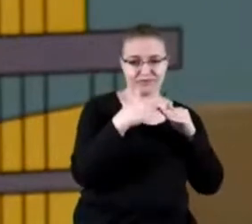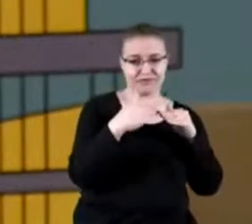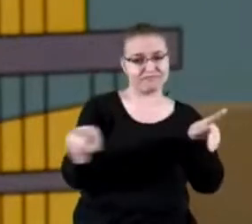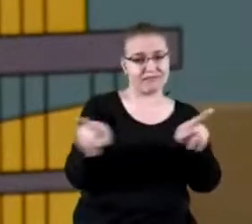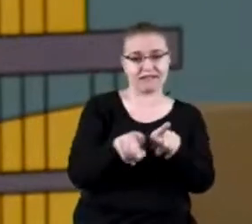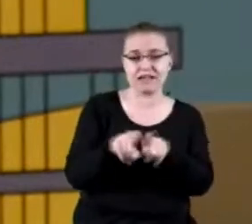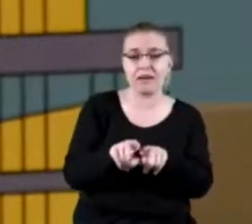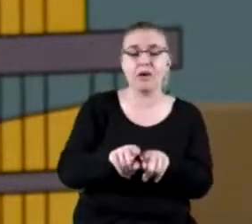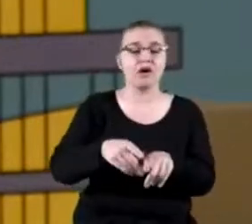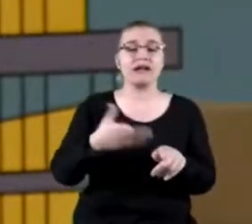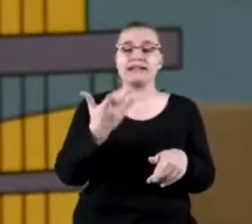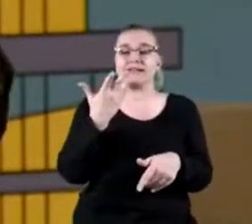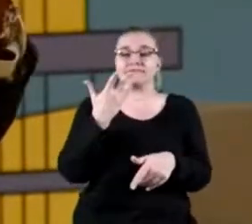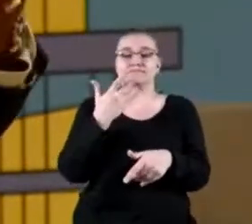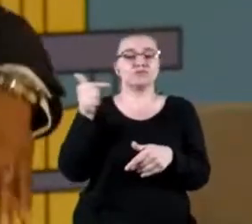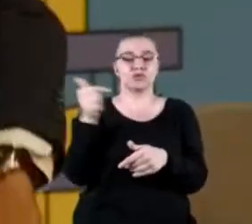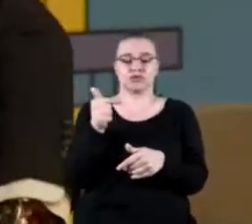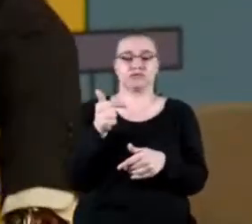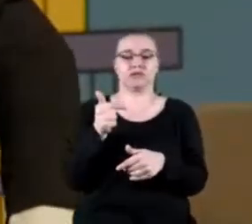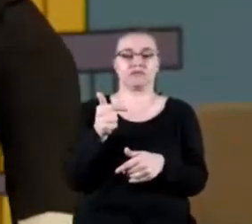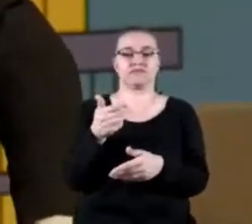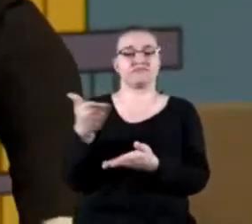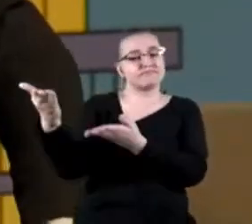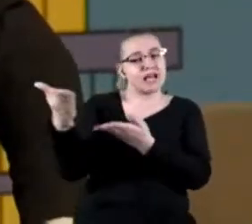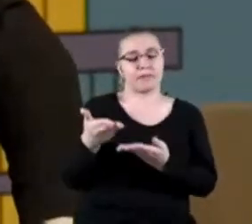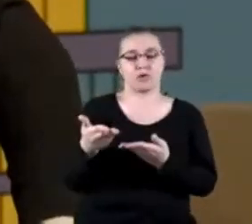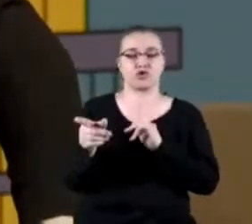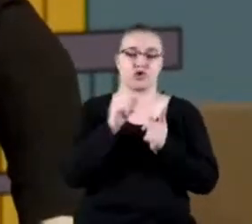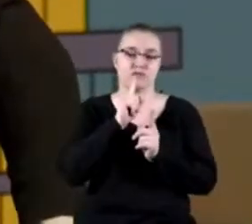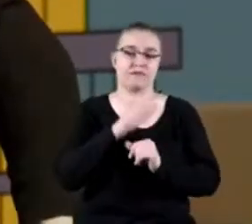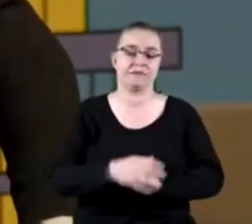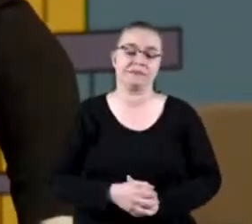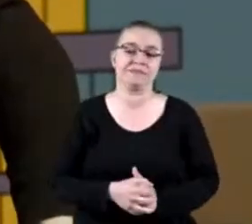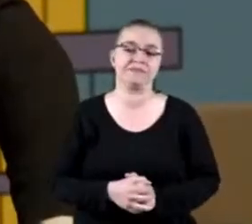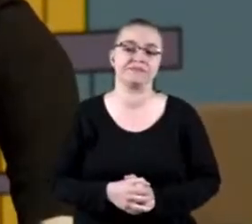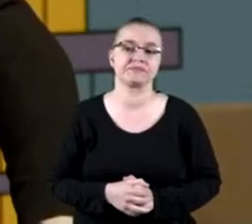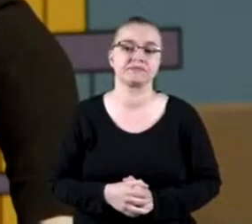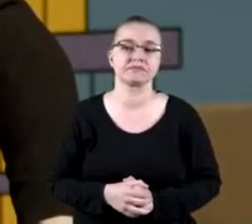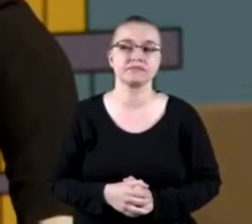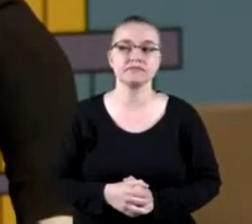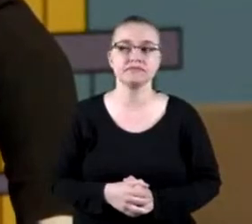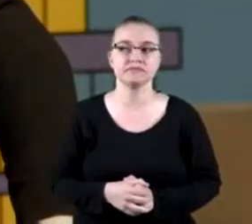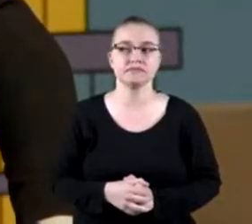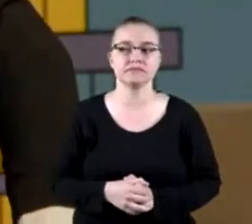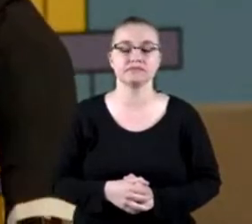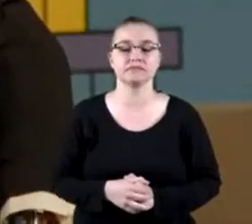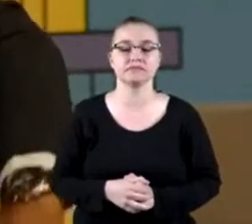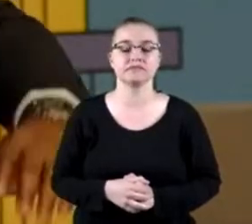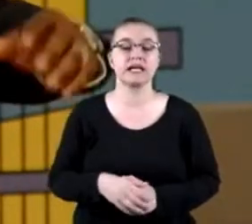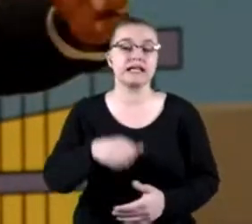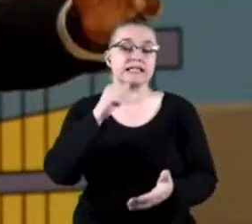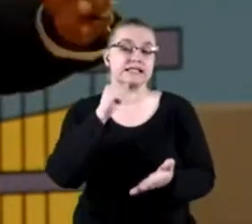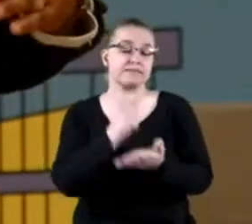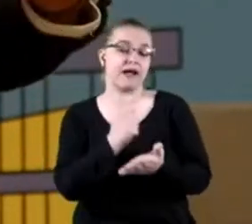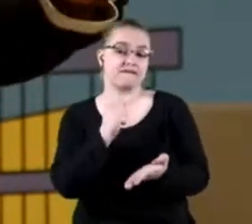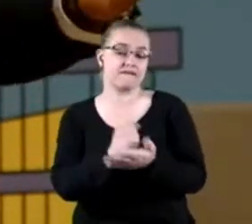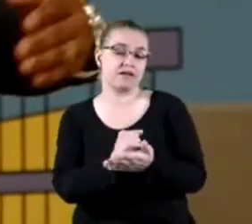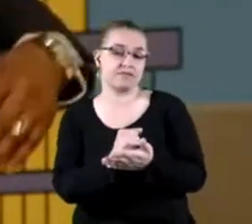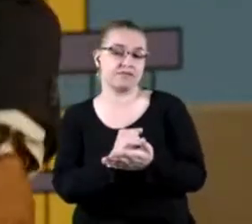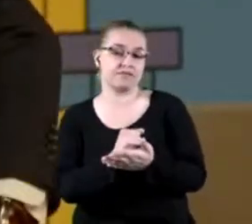but engage the stakeholders. On the issue around the approaches to